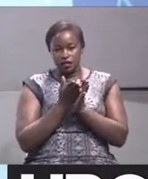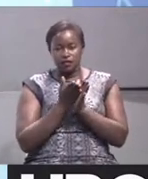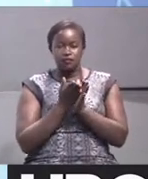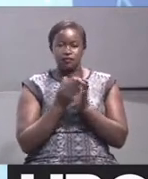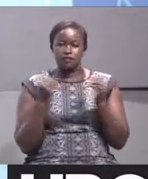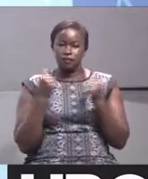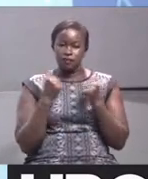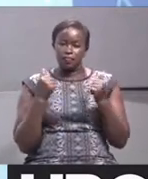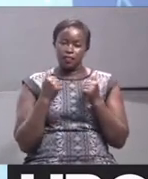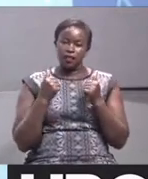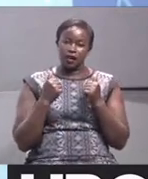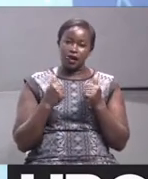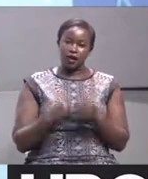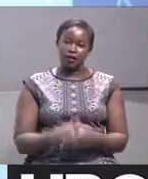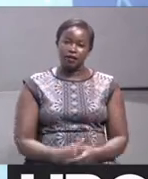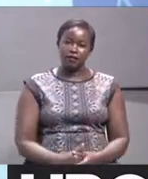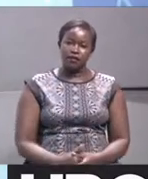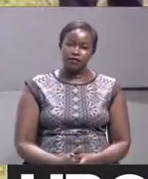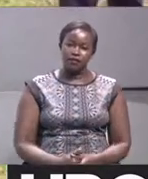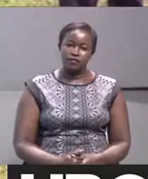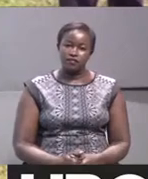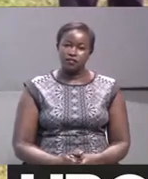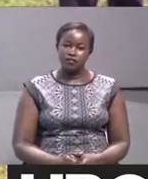the environment story before we go to this health one.